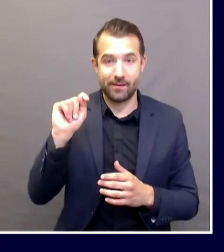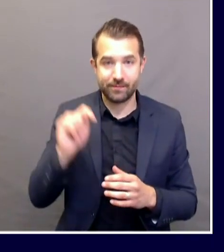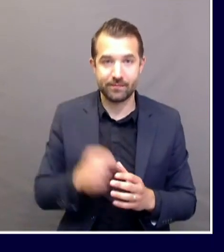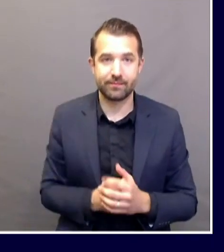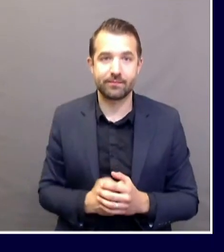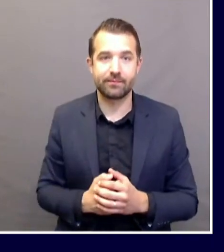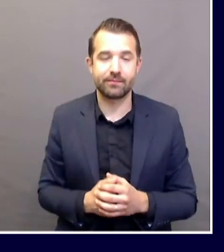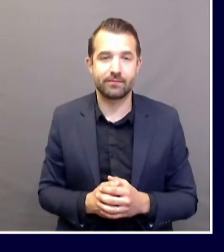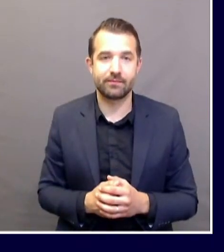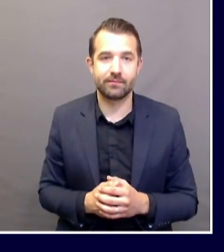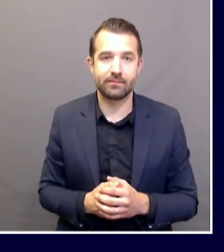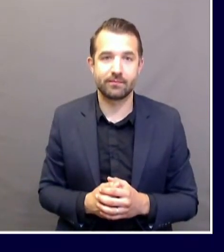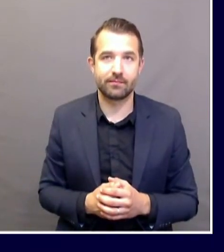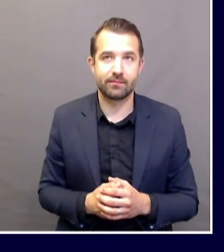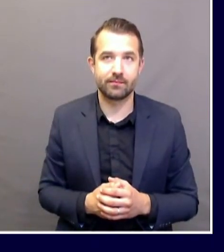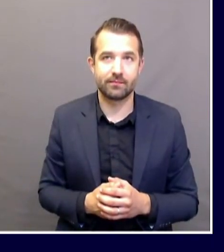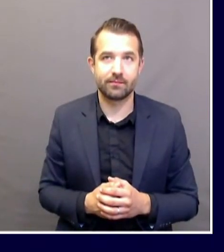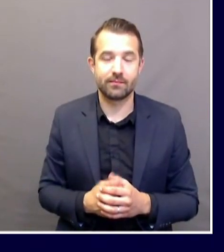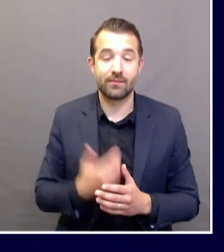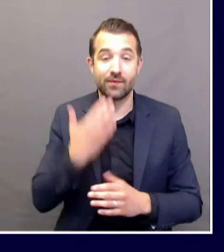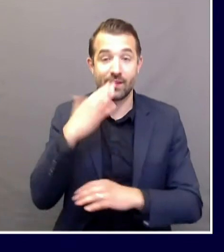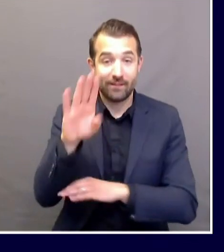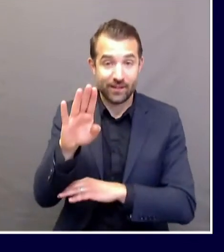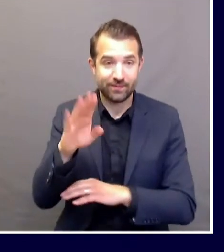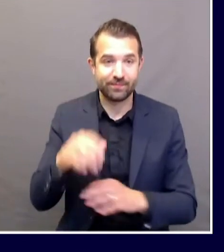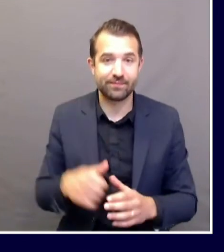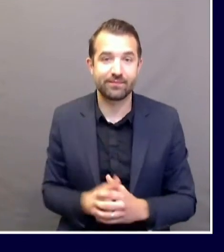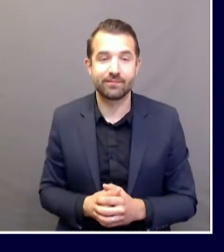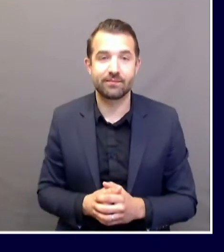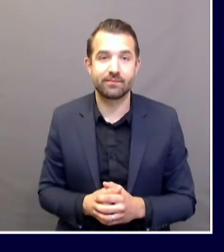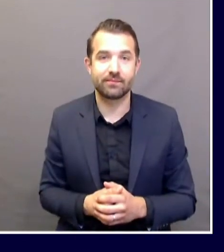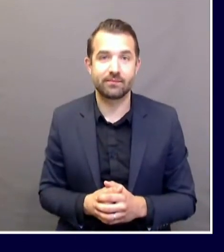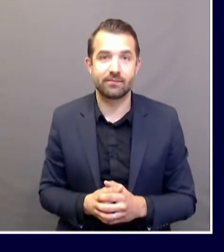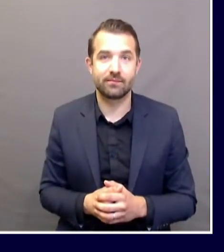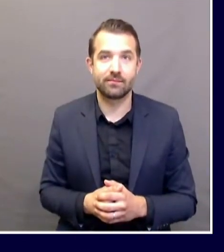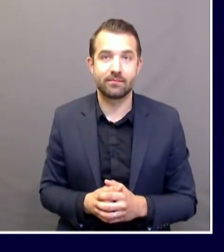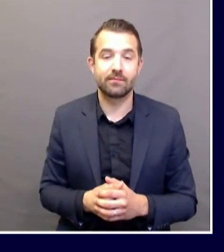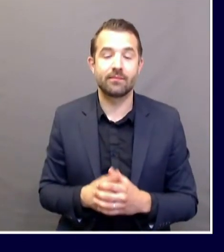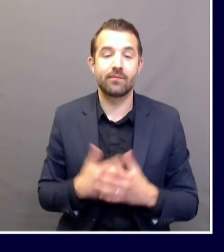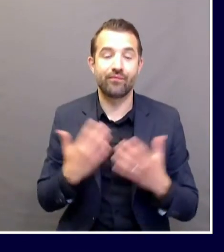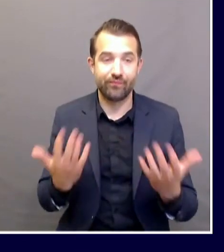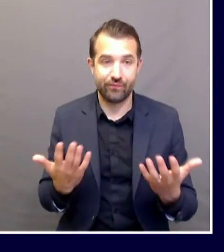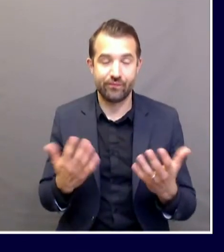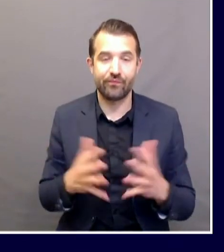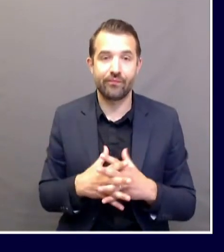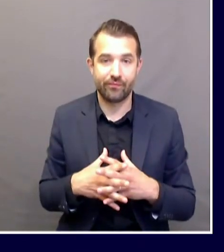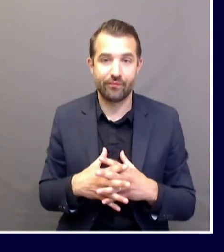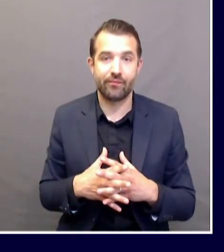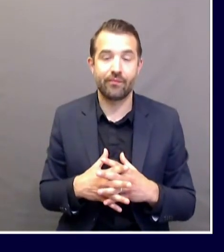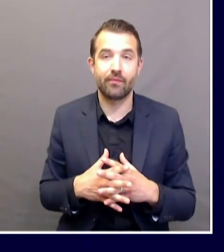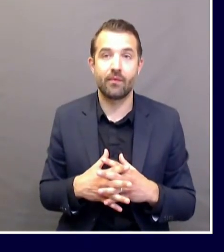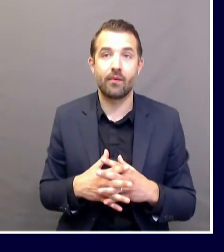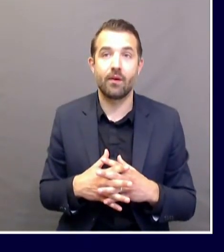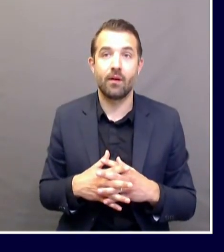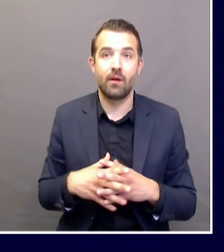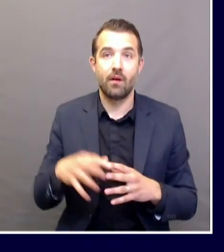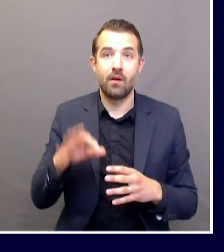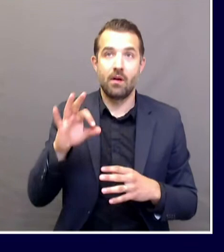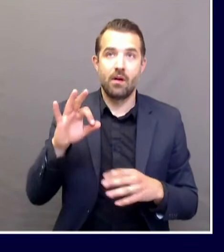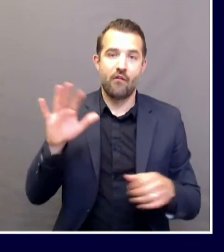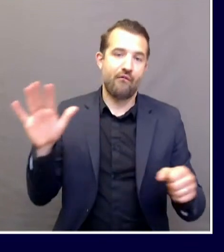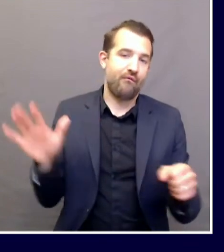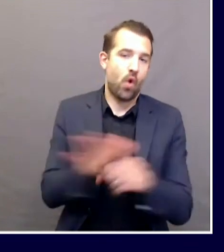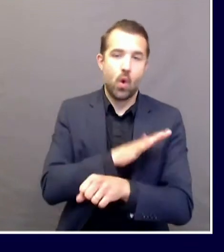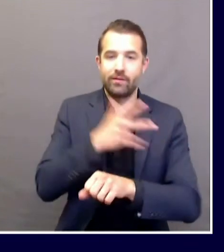Good afternoon, Dr. Shah. I'm wondering what your latest thinking is on whether being fully vaccinated prevents people from being